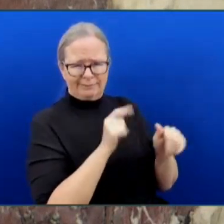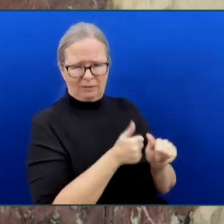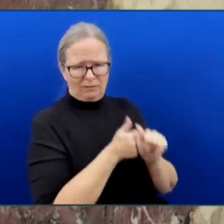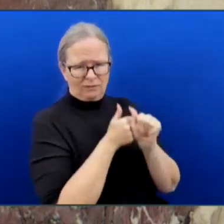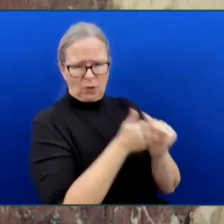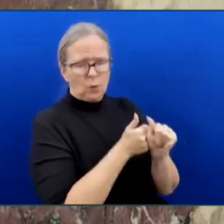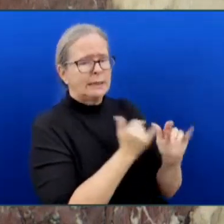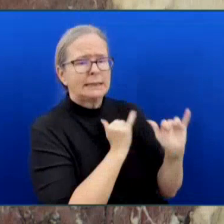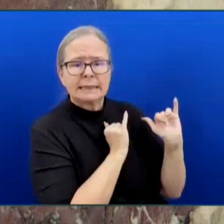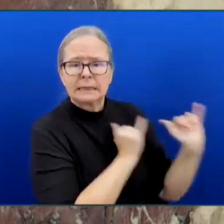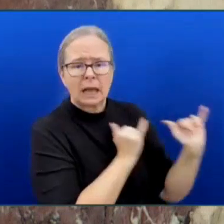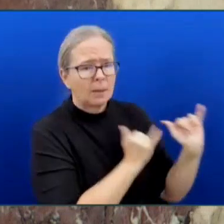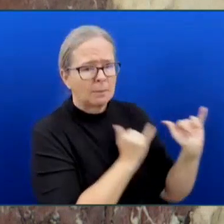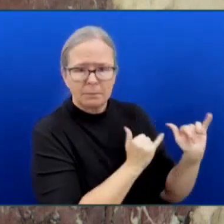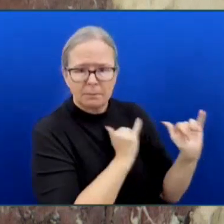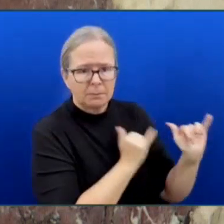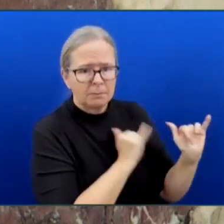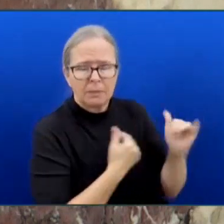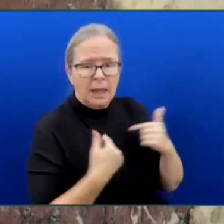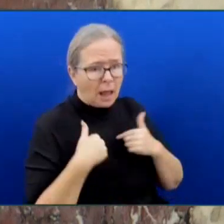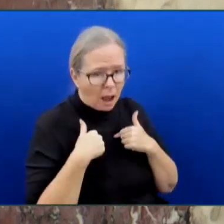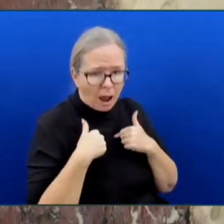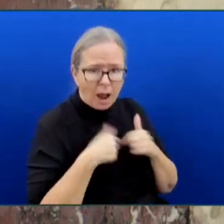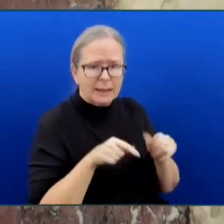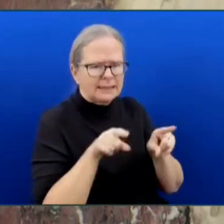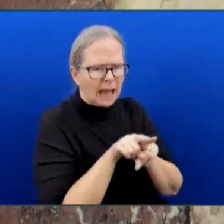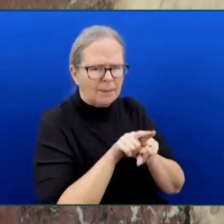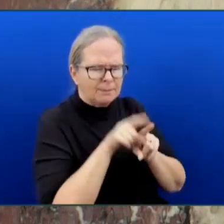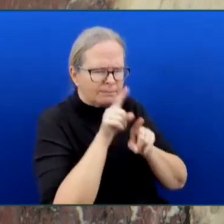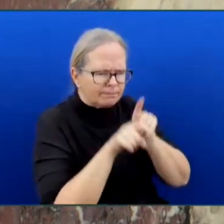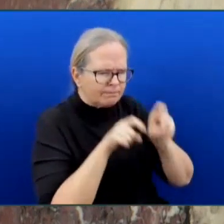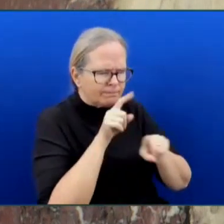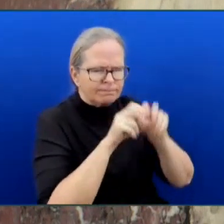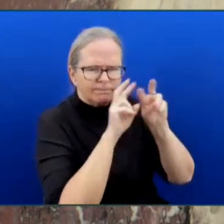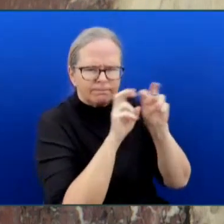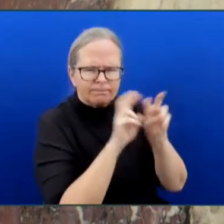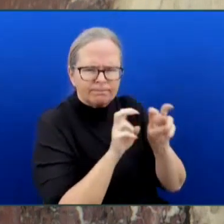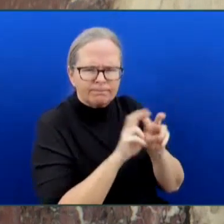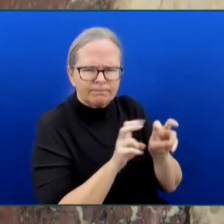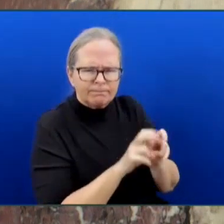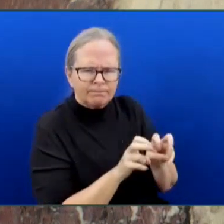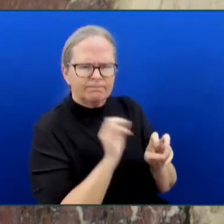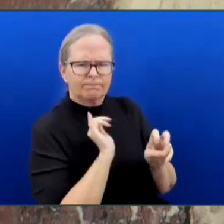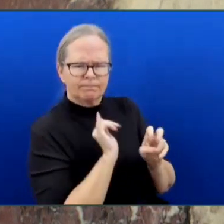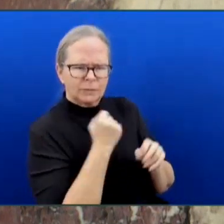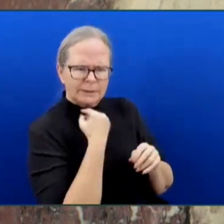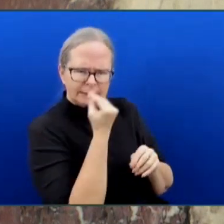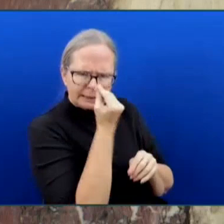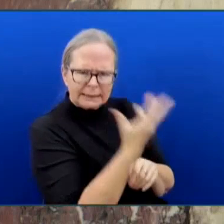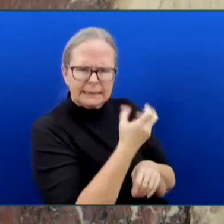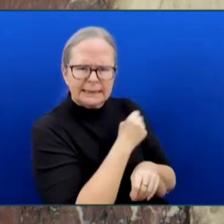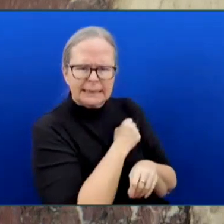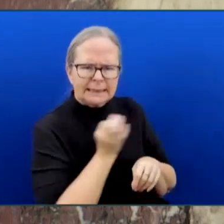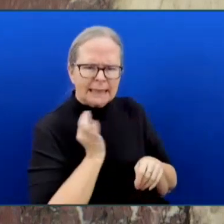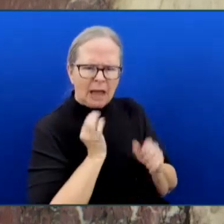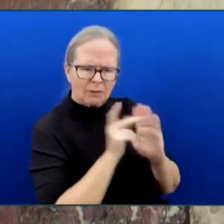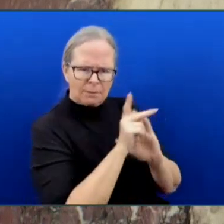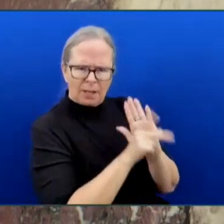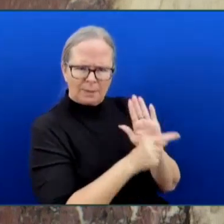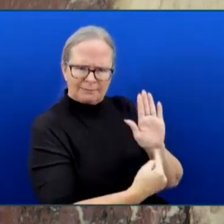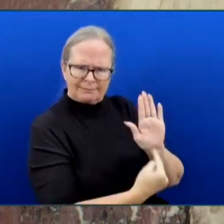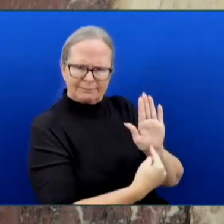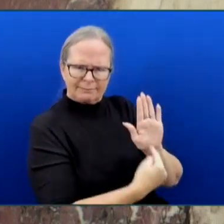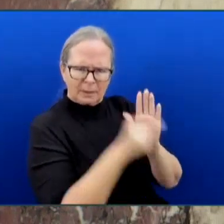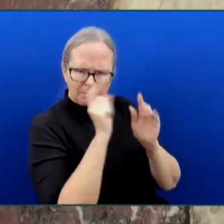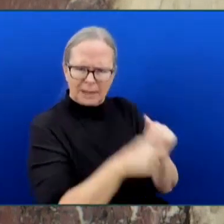questions, and I give direction to staff to make sure that actually policies and procedures are being followed, and that I